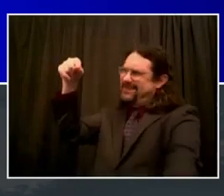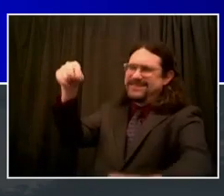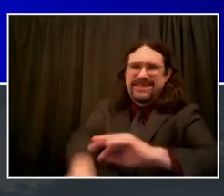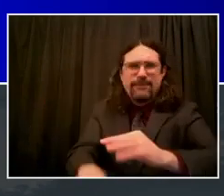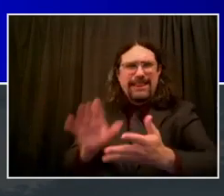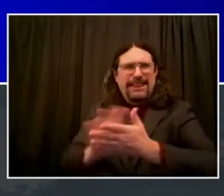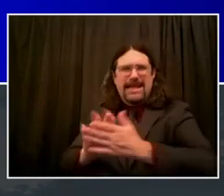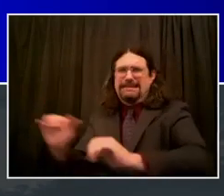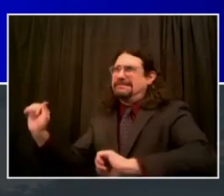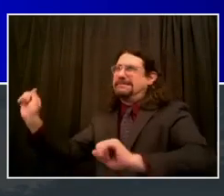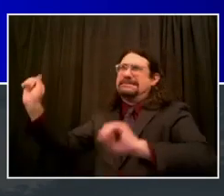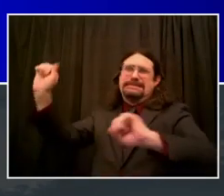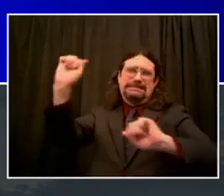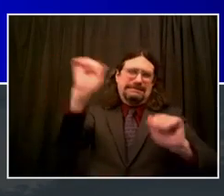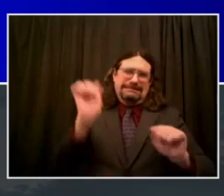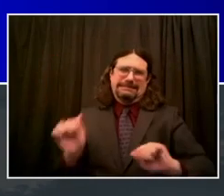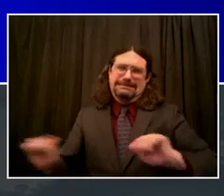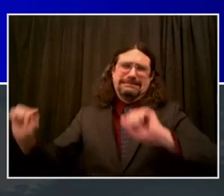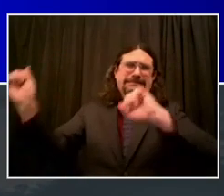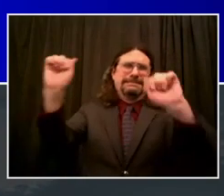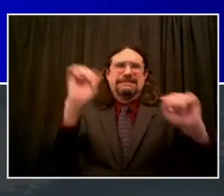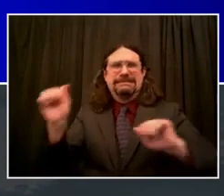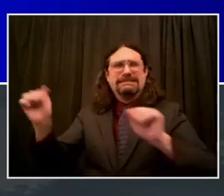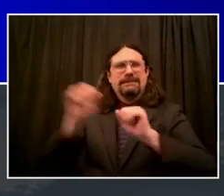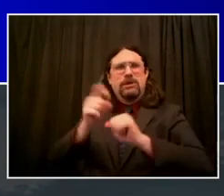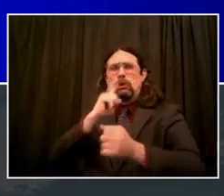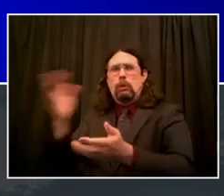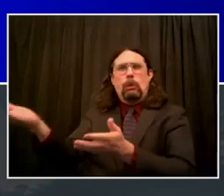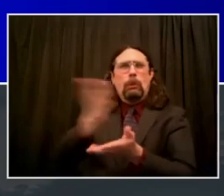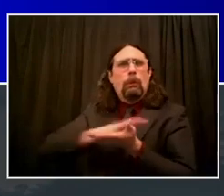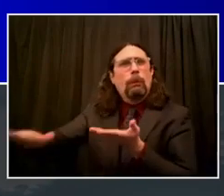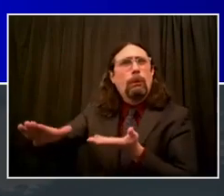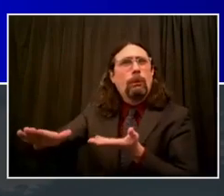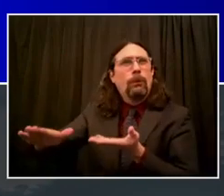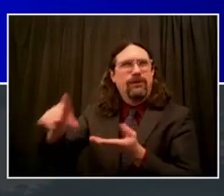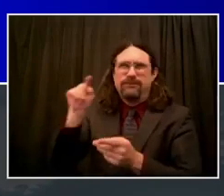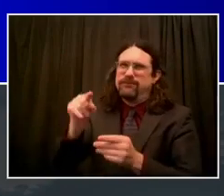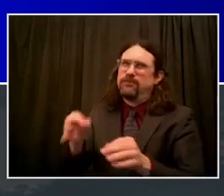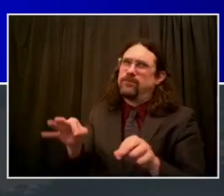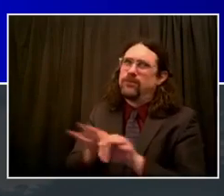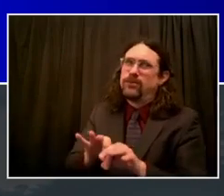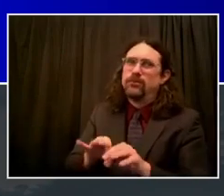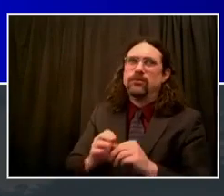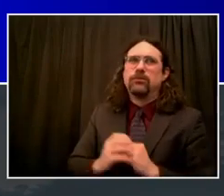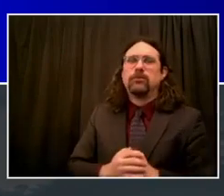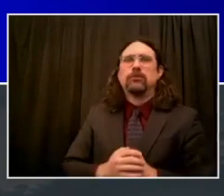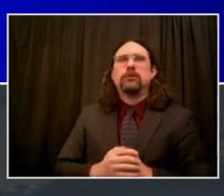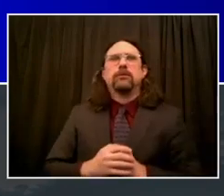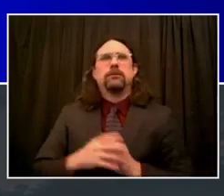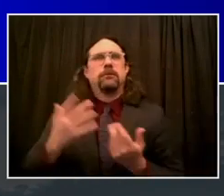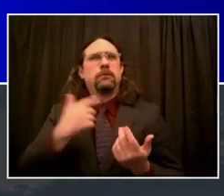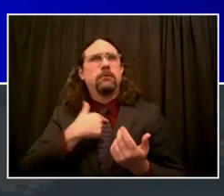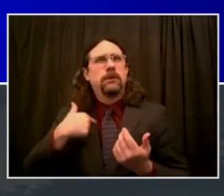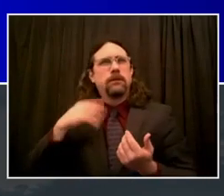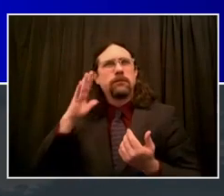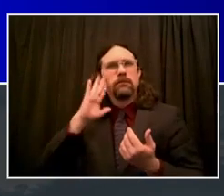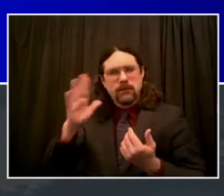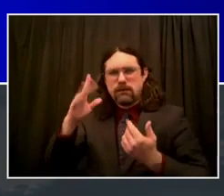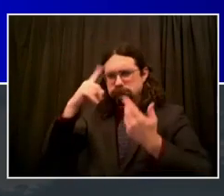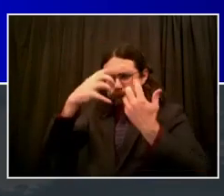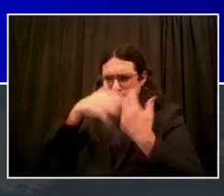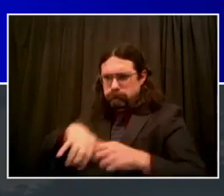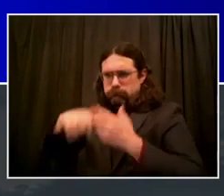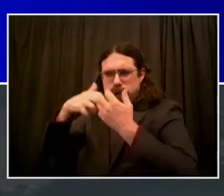We'll have more to say on that as well in the next few days. So the businesses have to restart. They have to restart strong. But now let's talk about